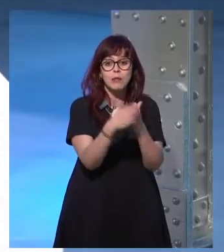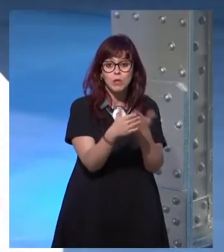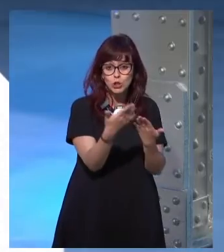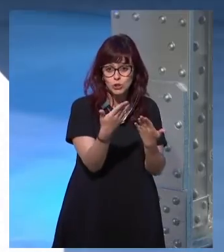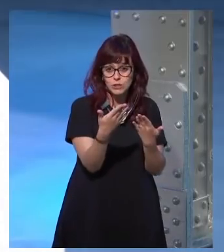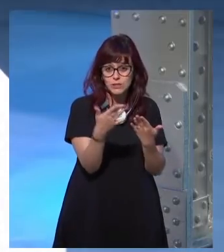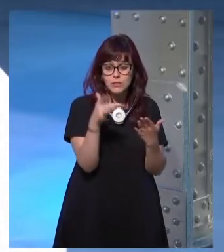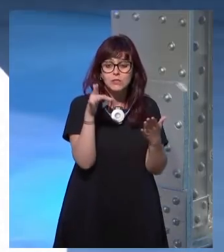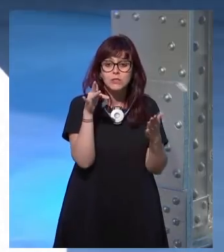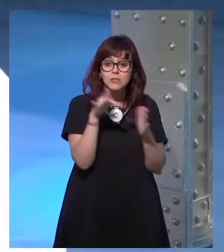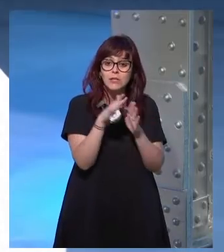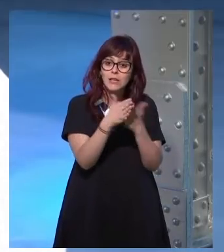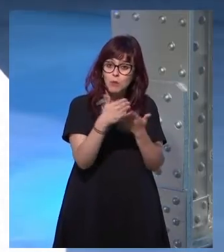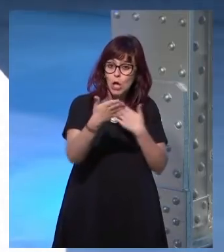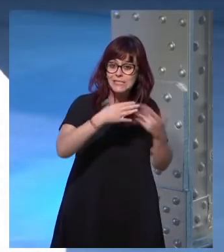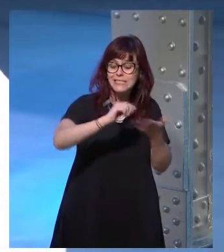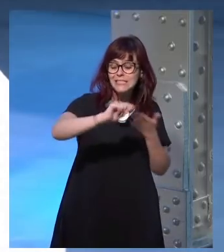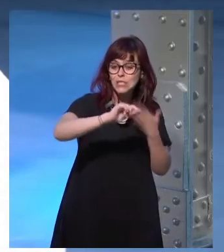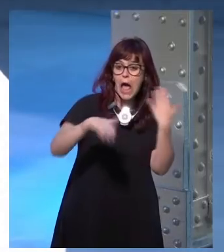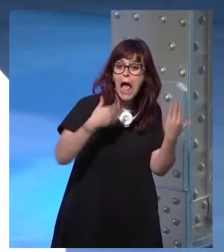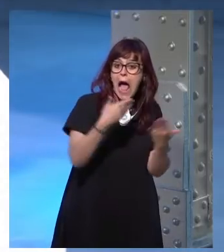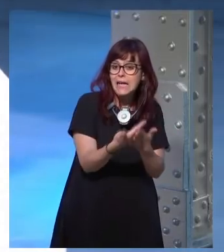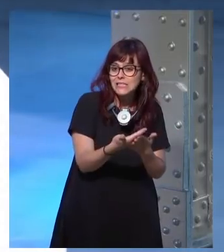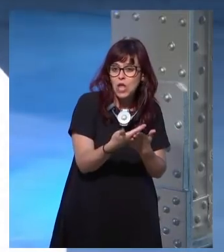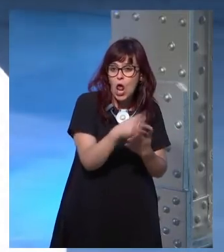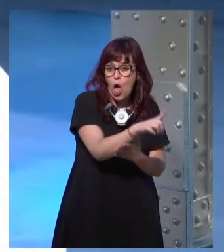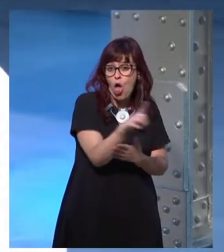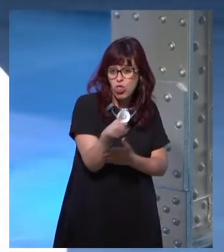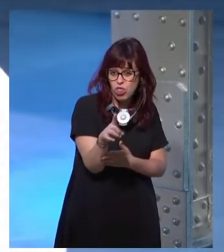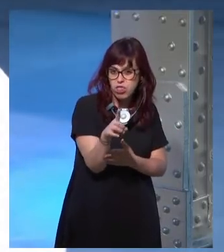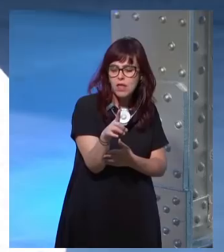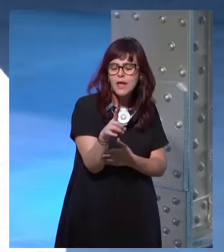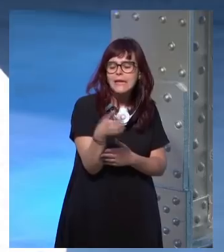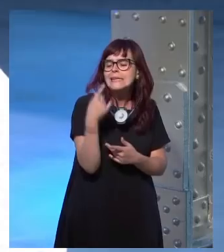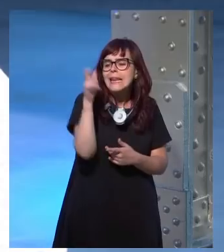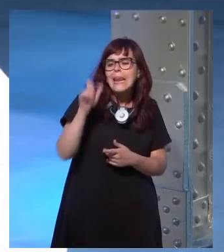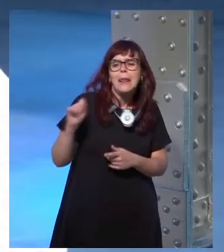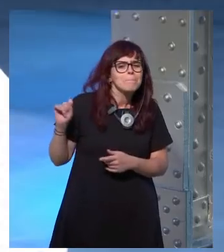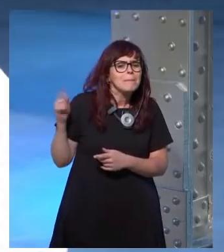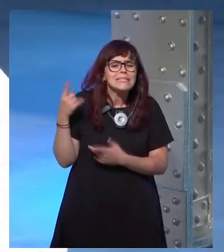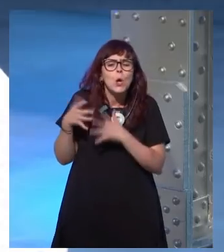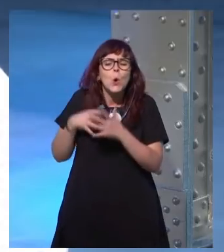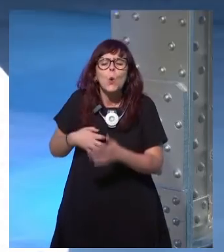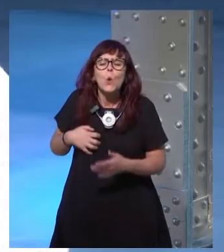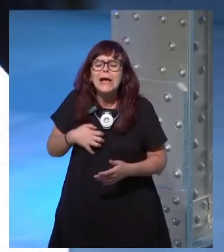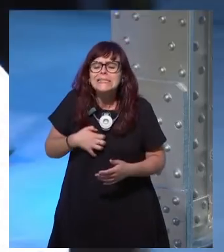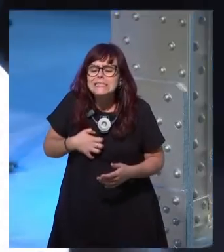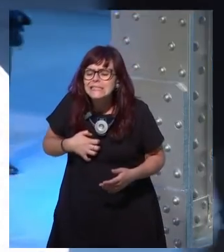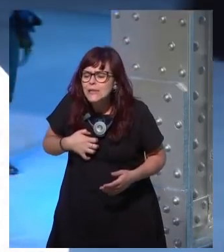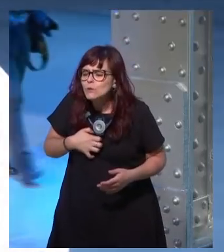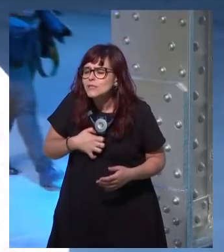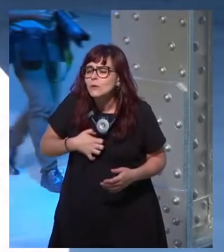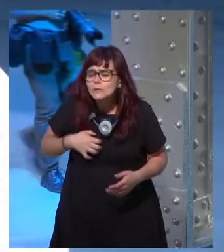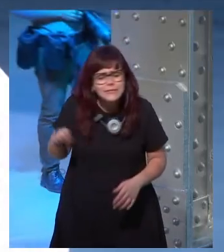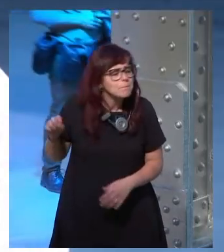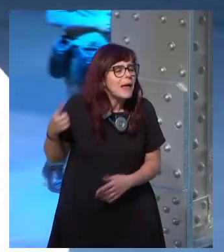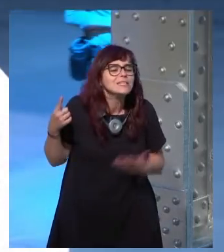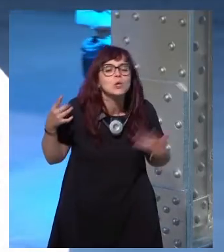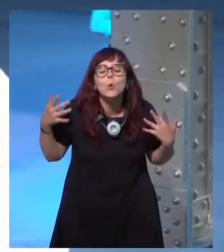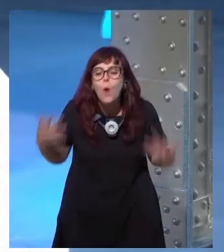Out of the books that you've written up to now, which one was the most difficult for you to write? Which one was